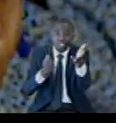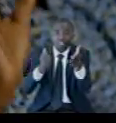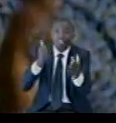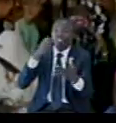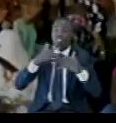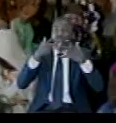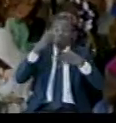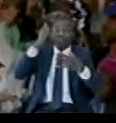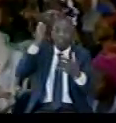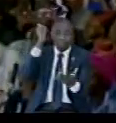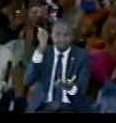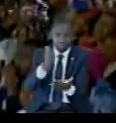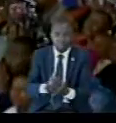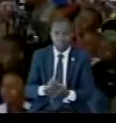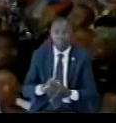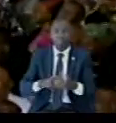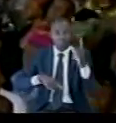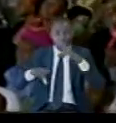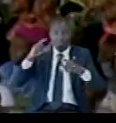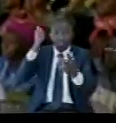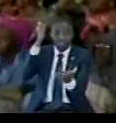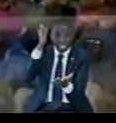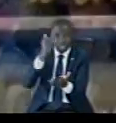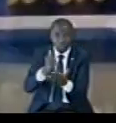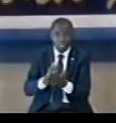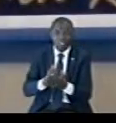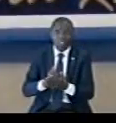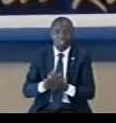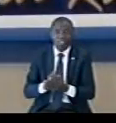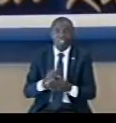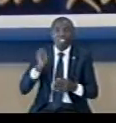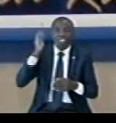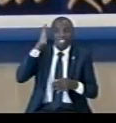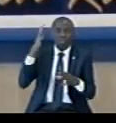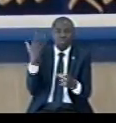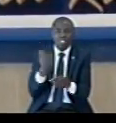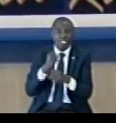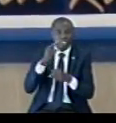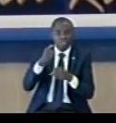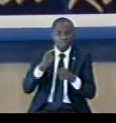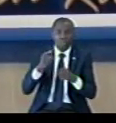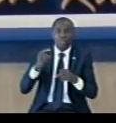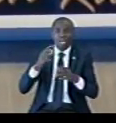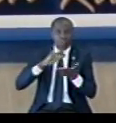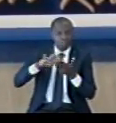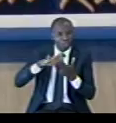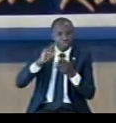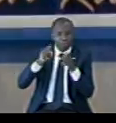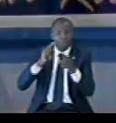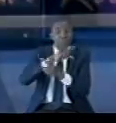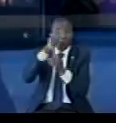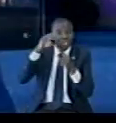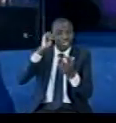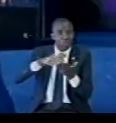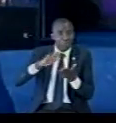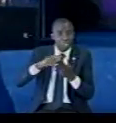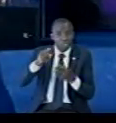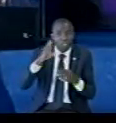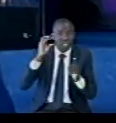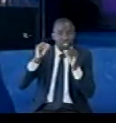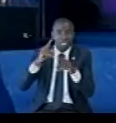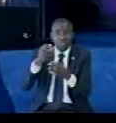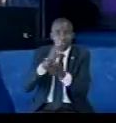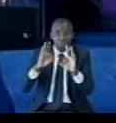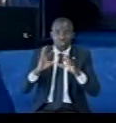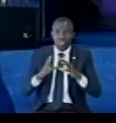He'll transform your life. He'll take you. He'll forgive you. And when he forgives you, he sets you